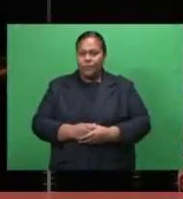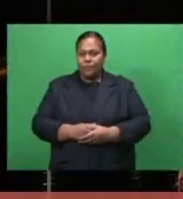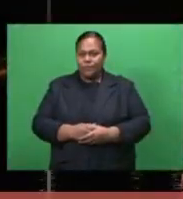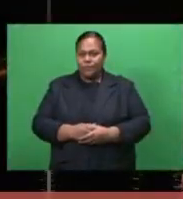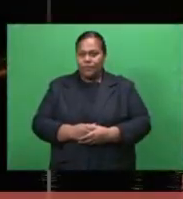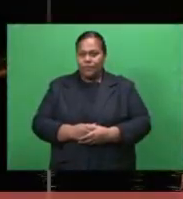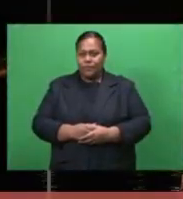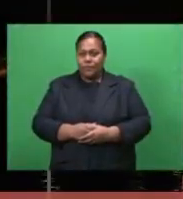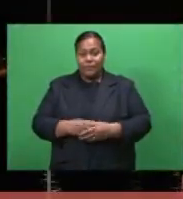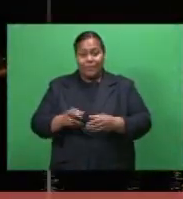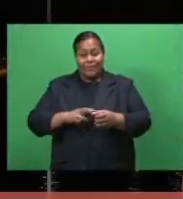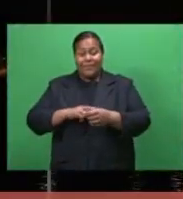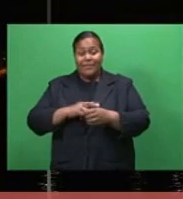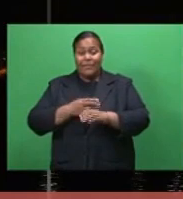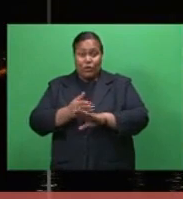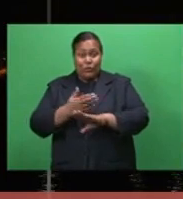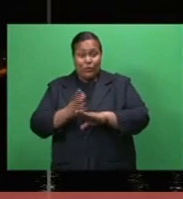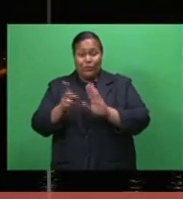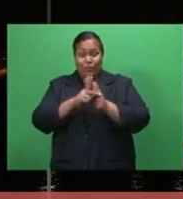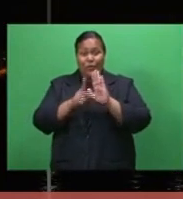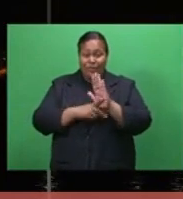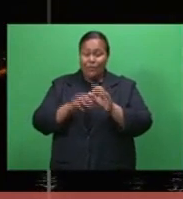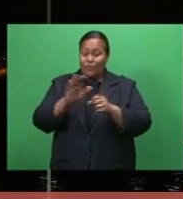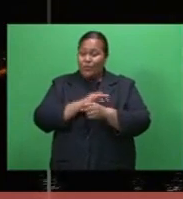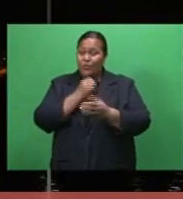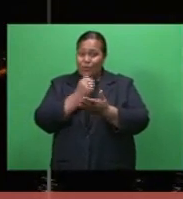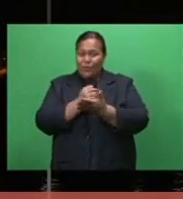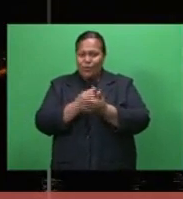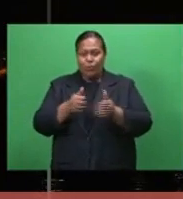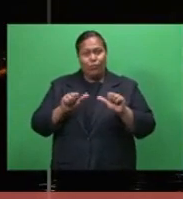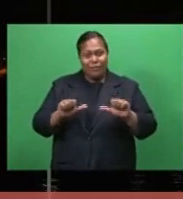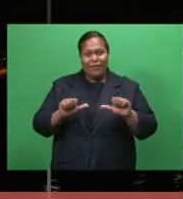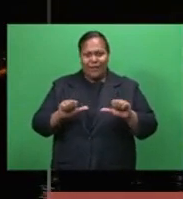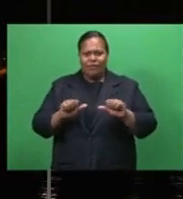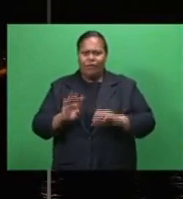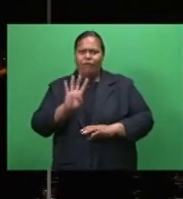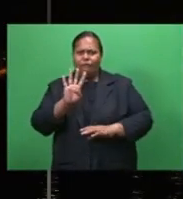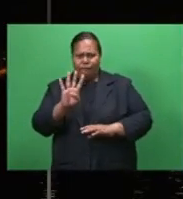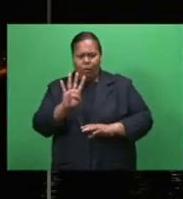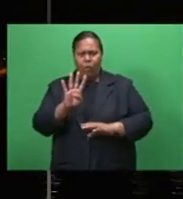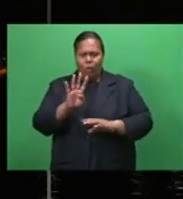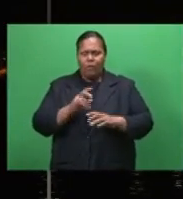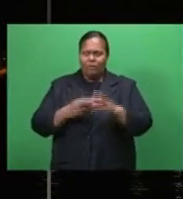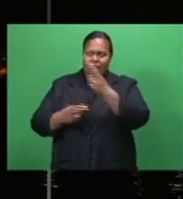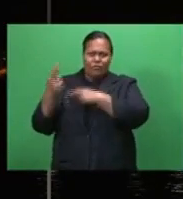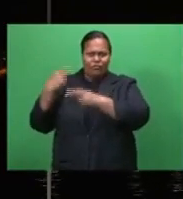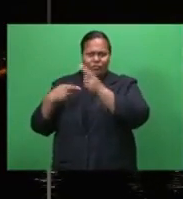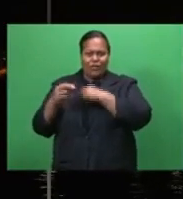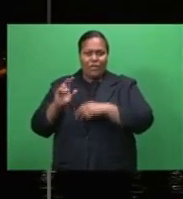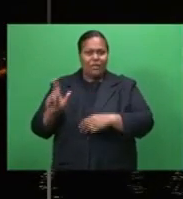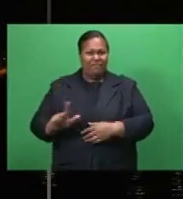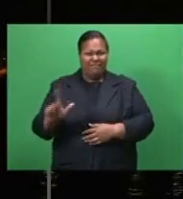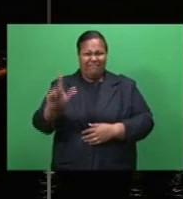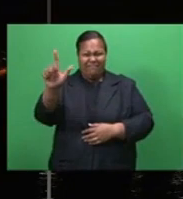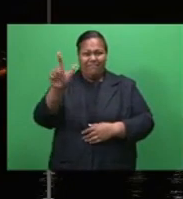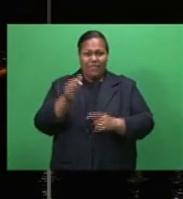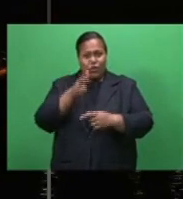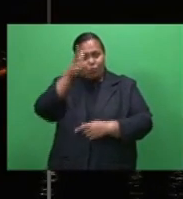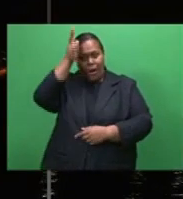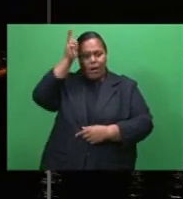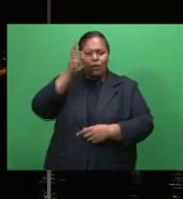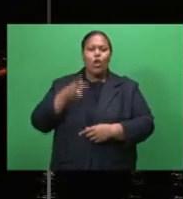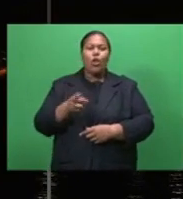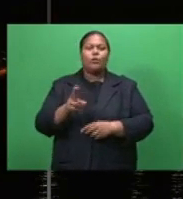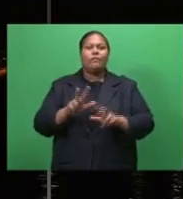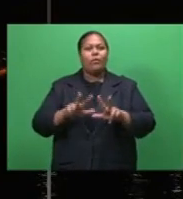A new policy to ensure the protection and conservation of 4 native iguana species has been launched in Vanuatu.